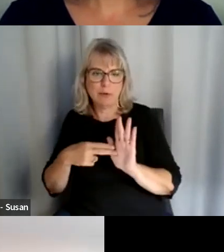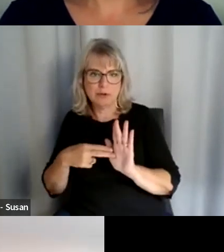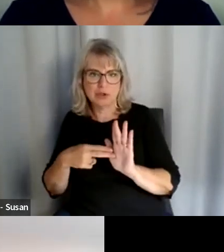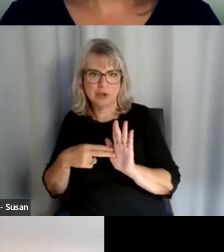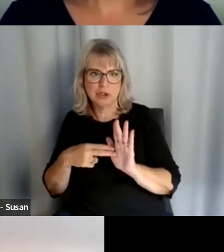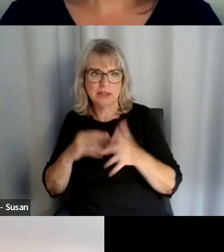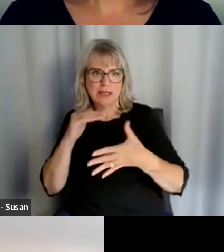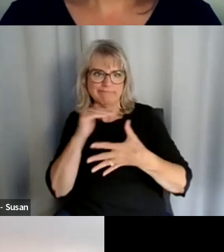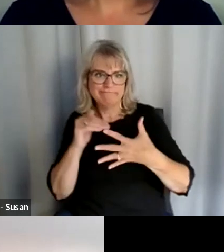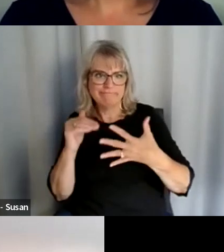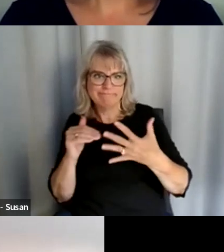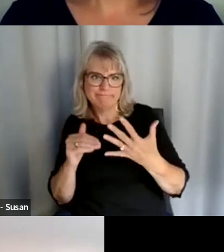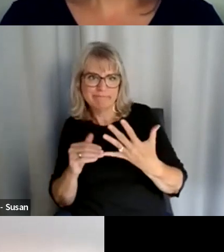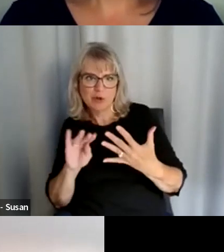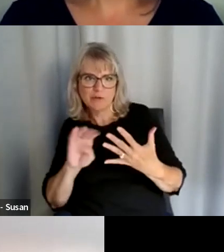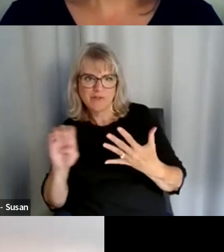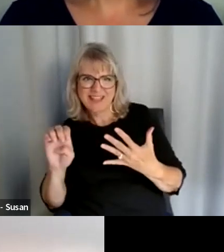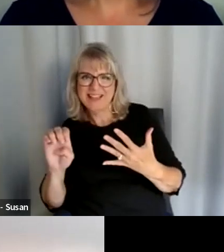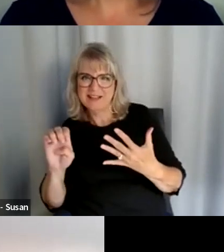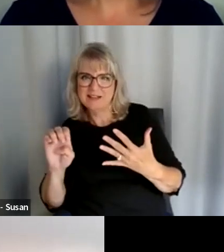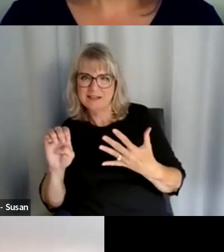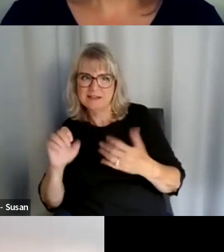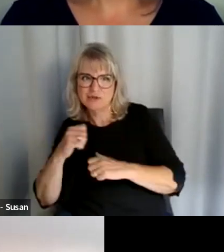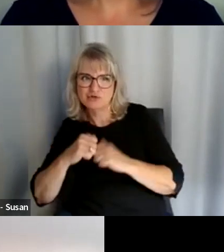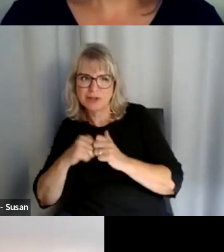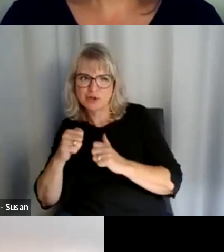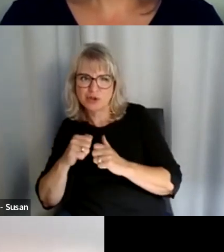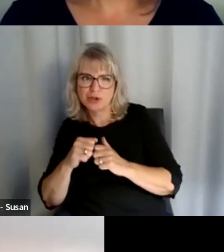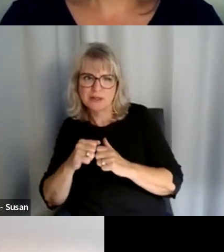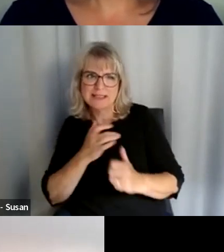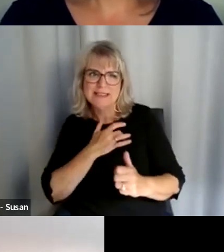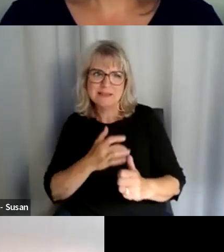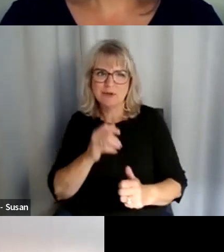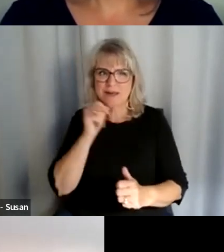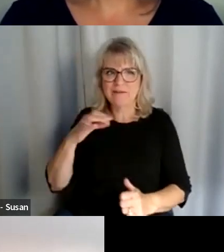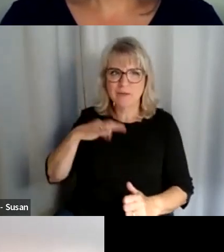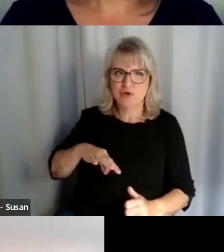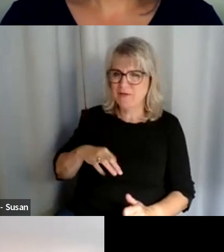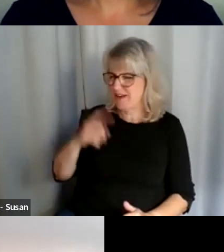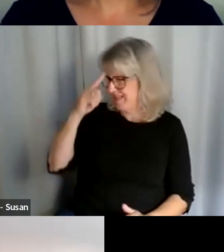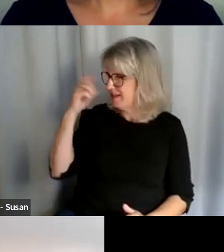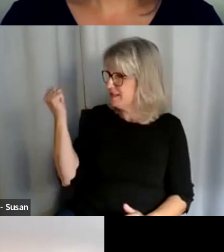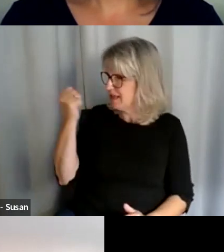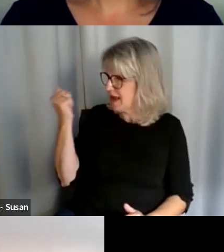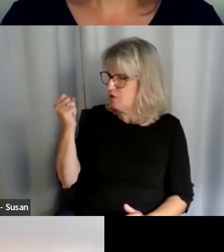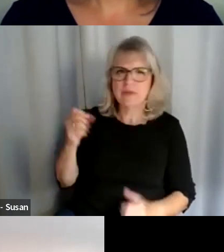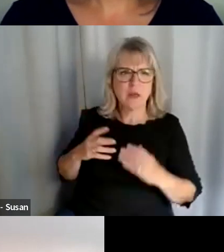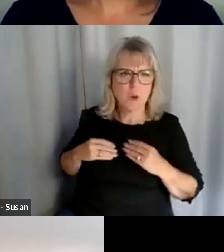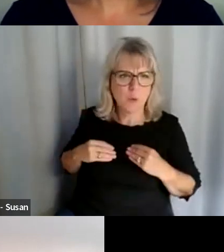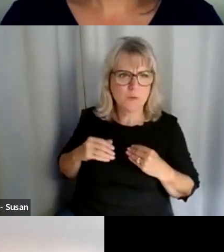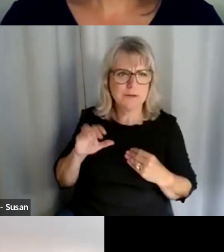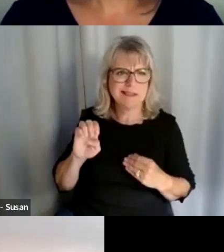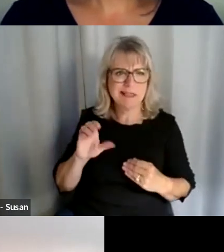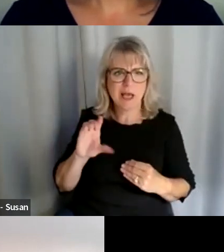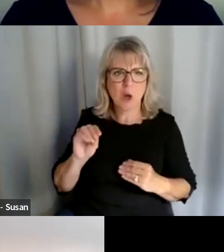fee structure and particularly the EPEAT, the not-for-profit, I think it was in Seattle, that owns that ECHO